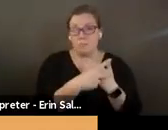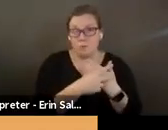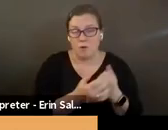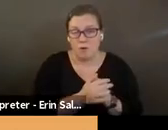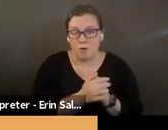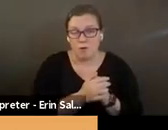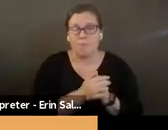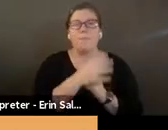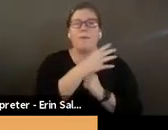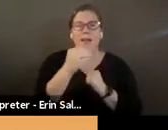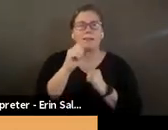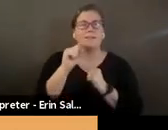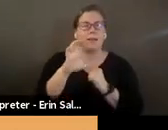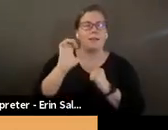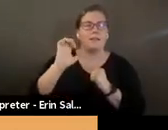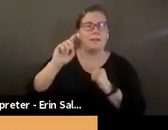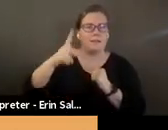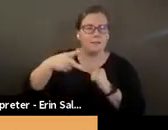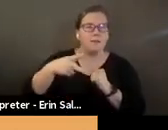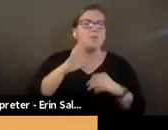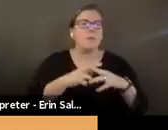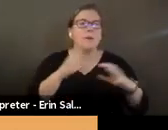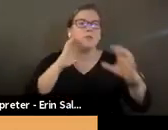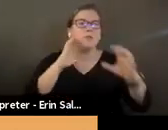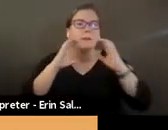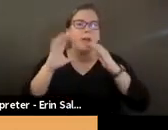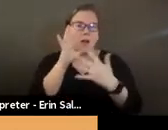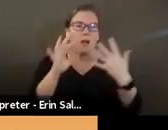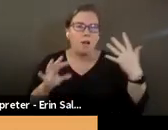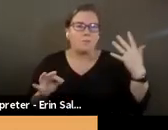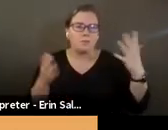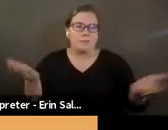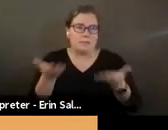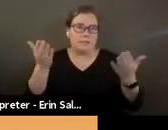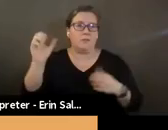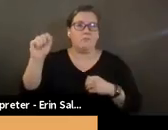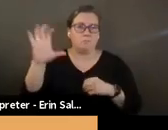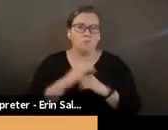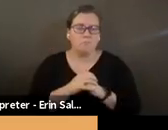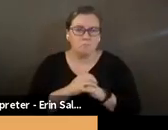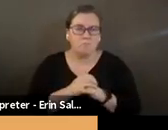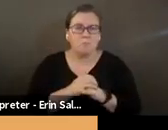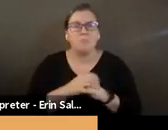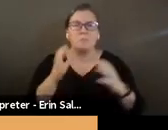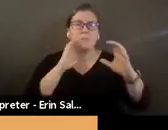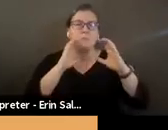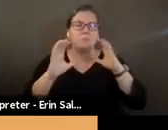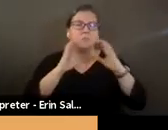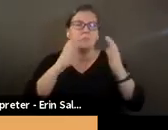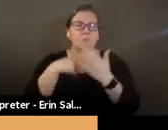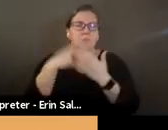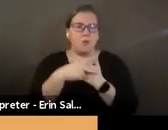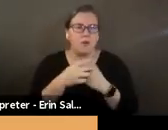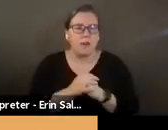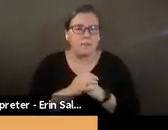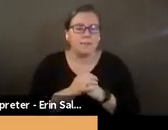and EDP to talk about the communications options in the state, and communications programs. And